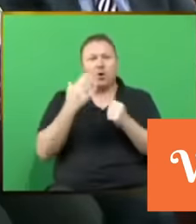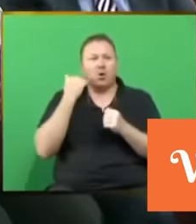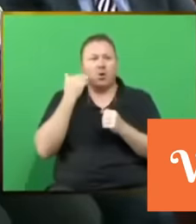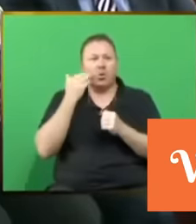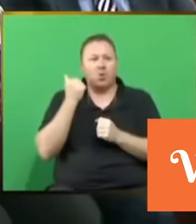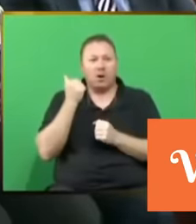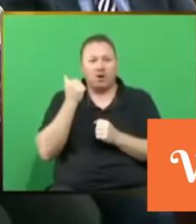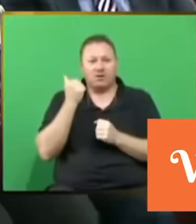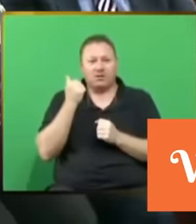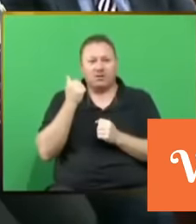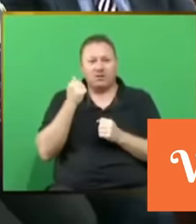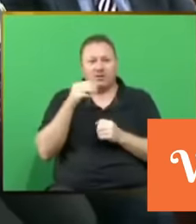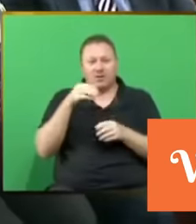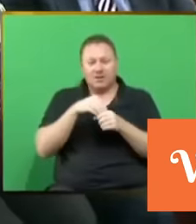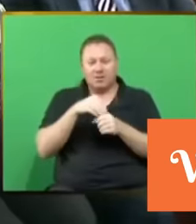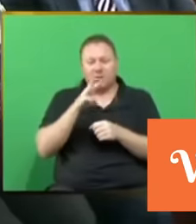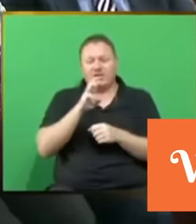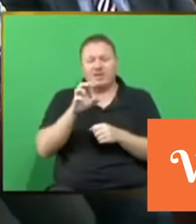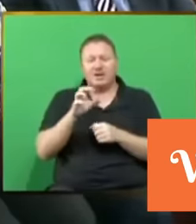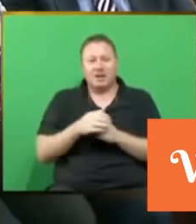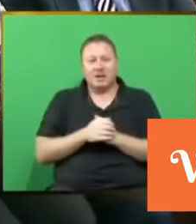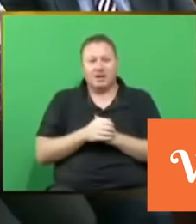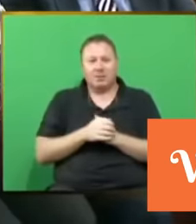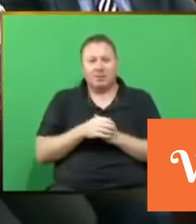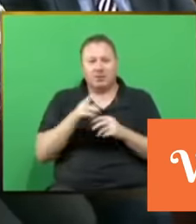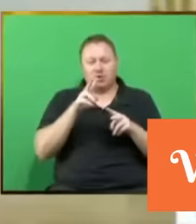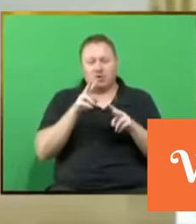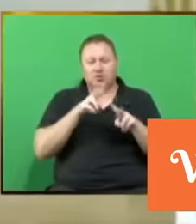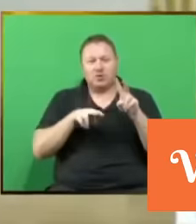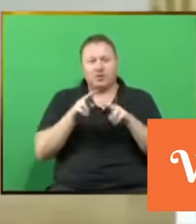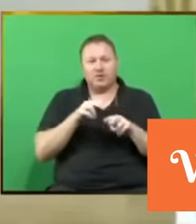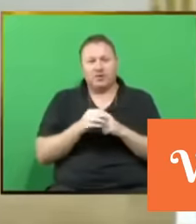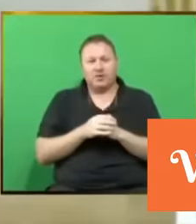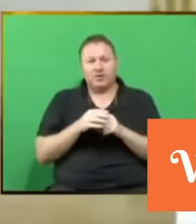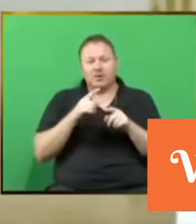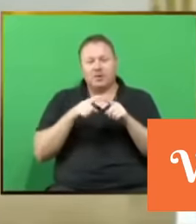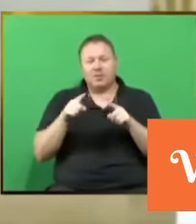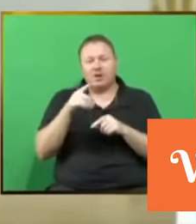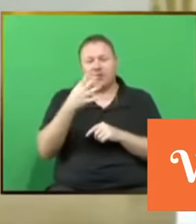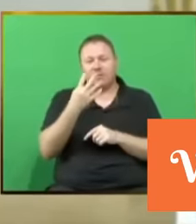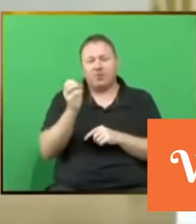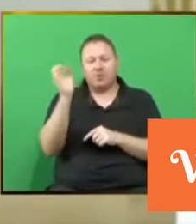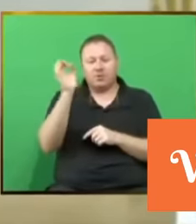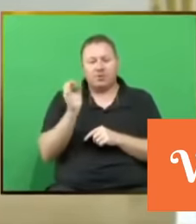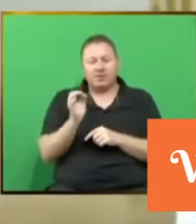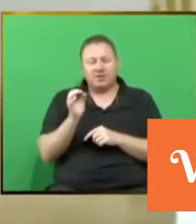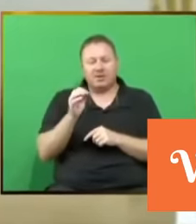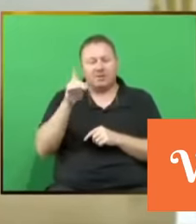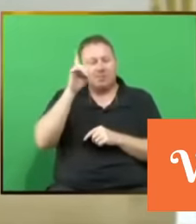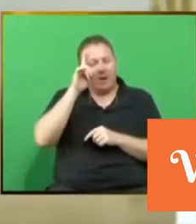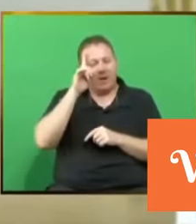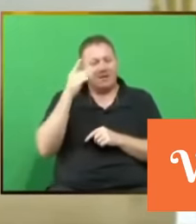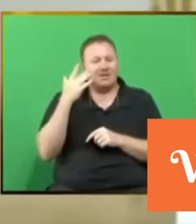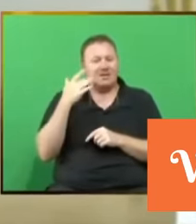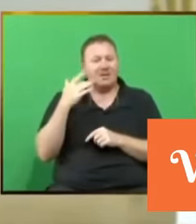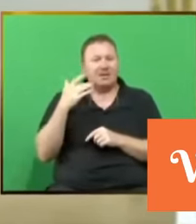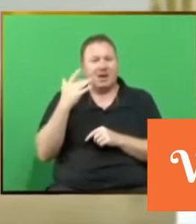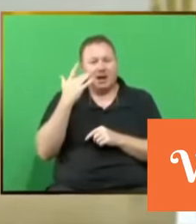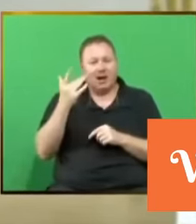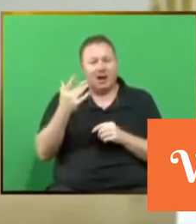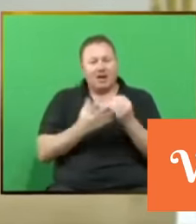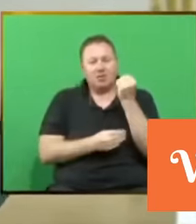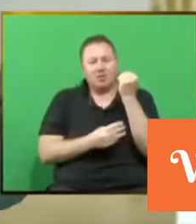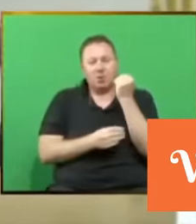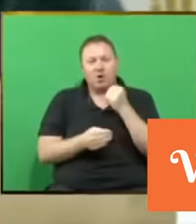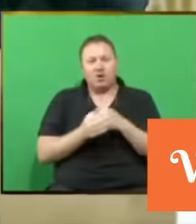to the latest survey. But almost 40% of blacks and coloureds are poor. City